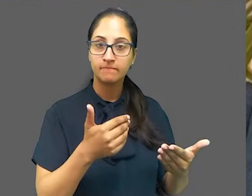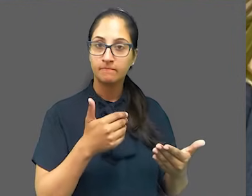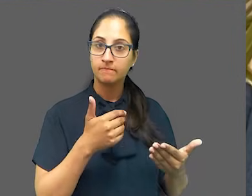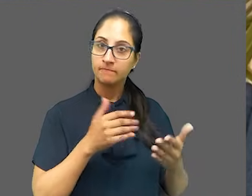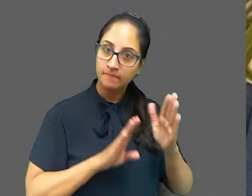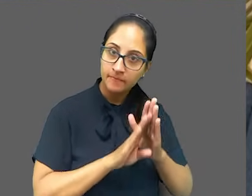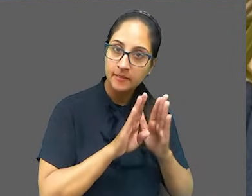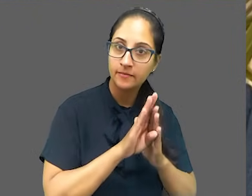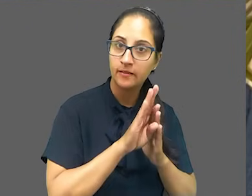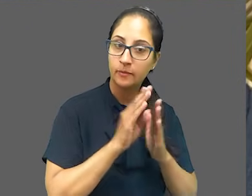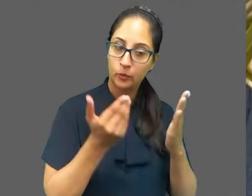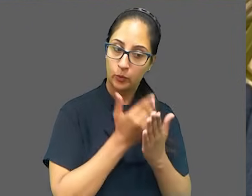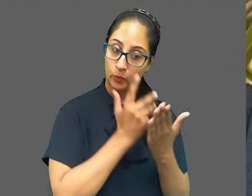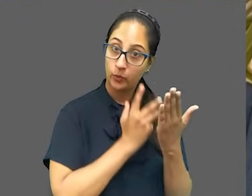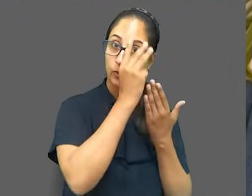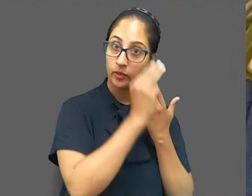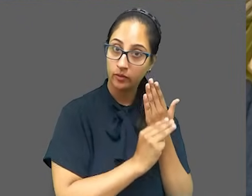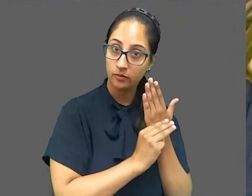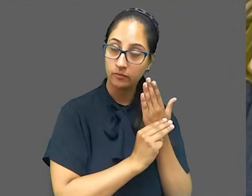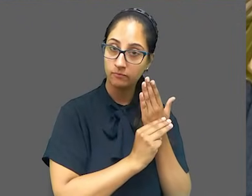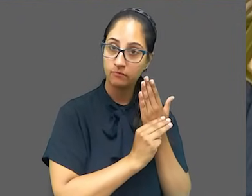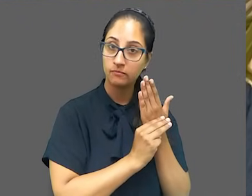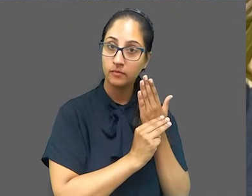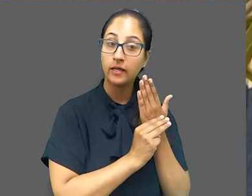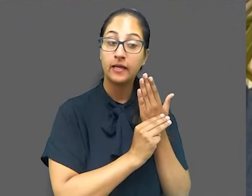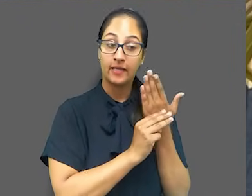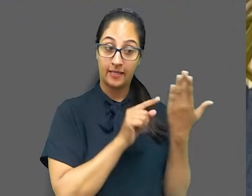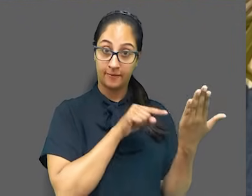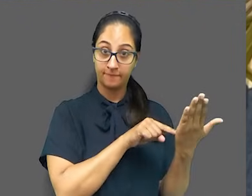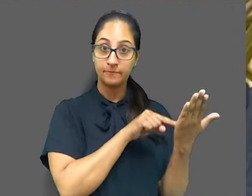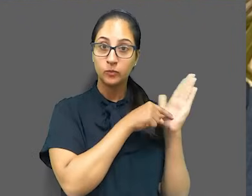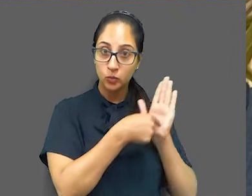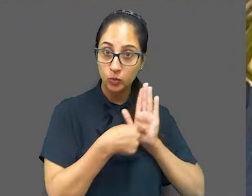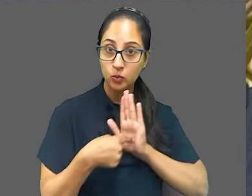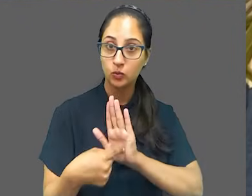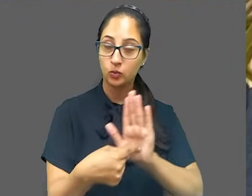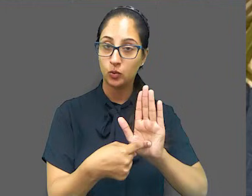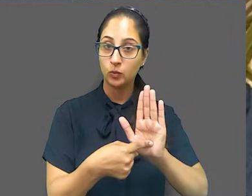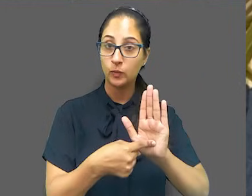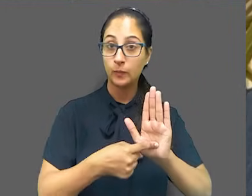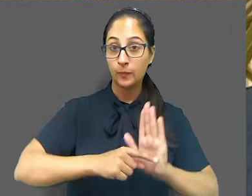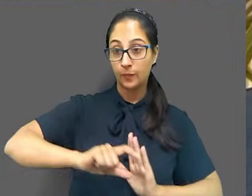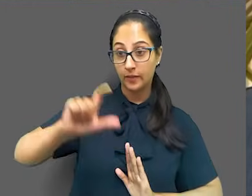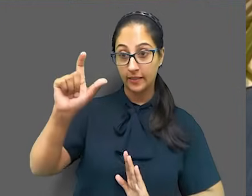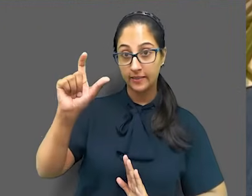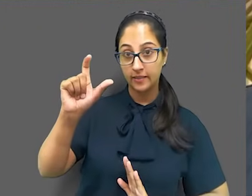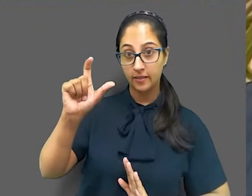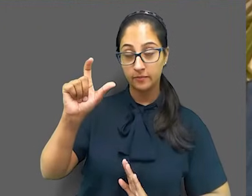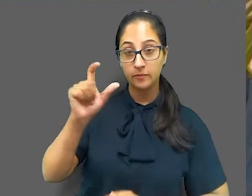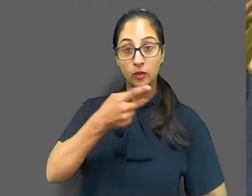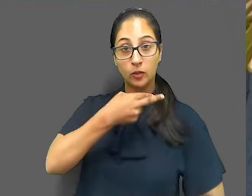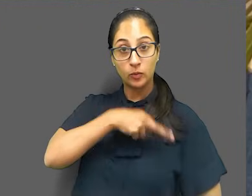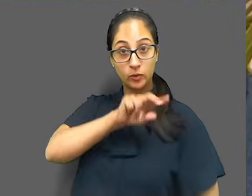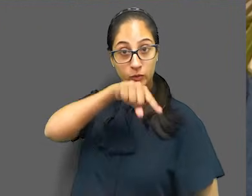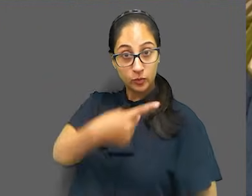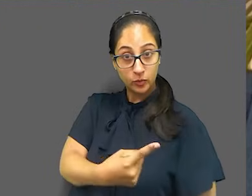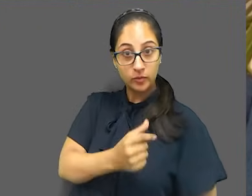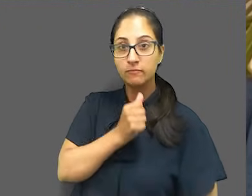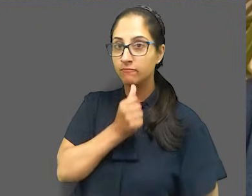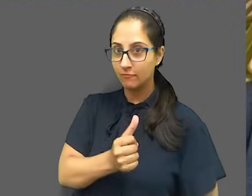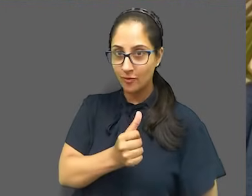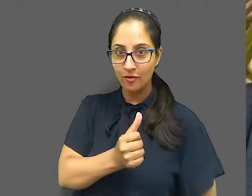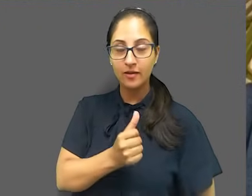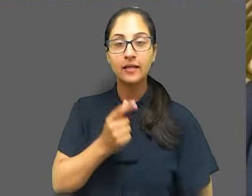educational materials, a curriculum that would showcase Islam not just as a faith, but as